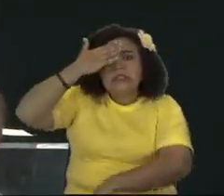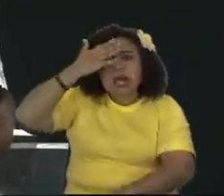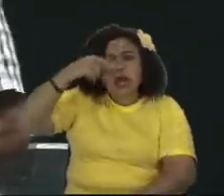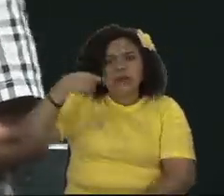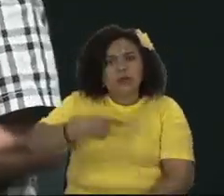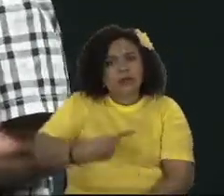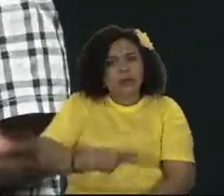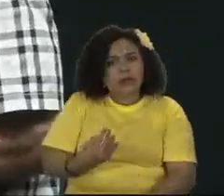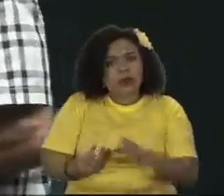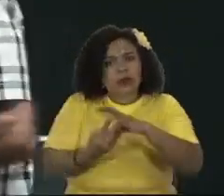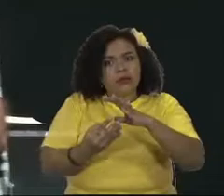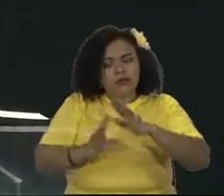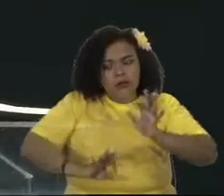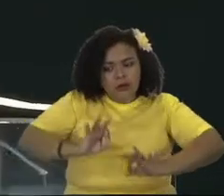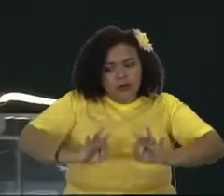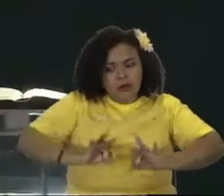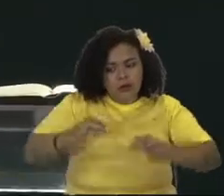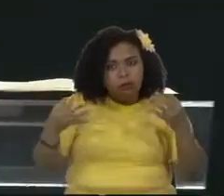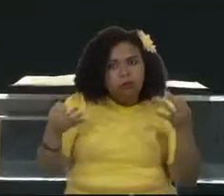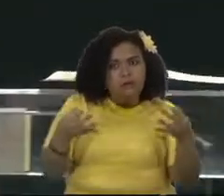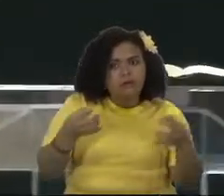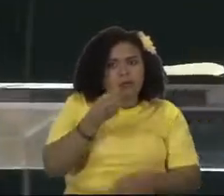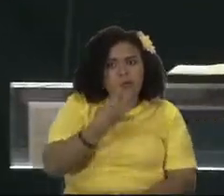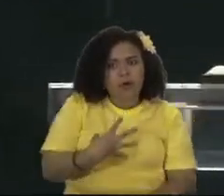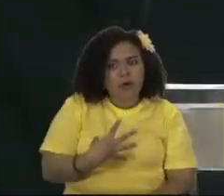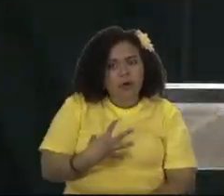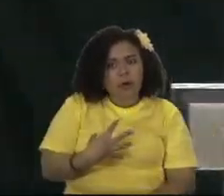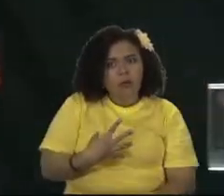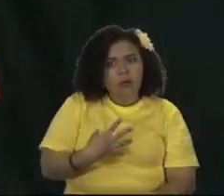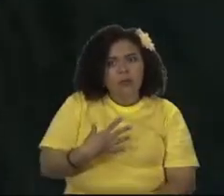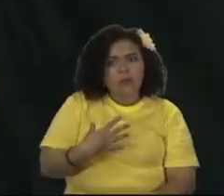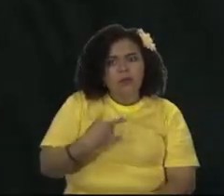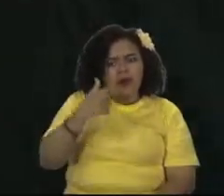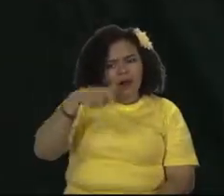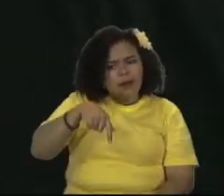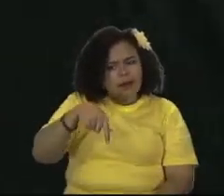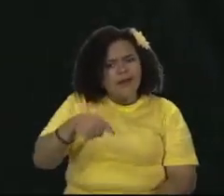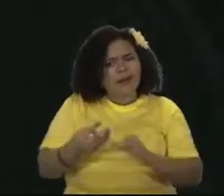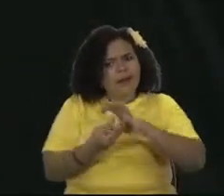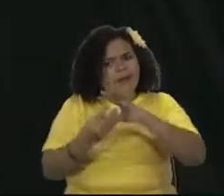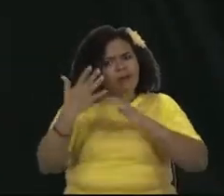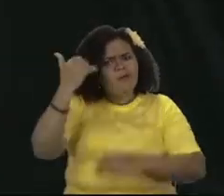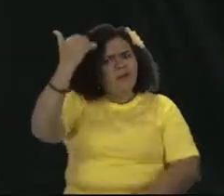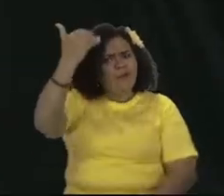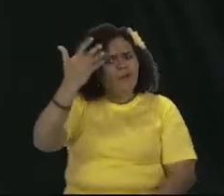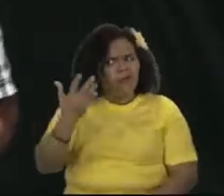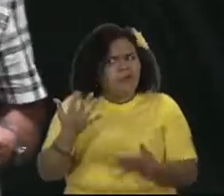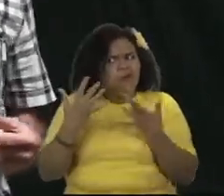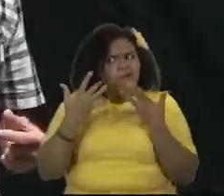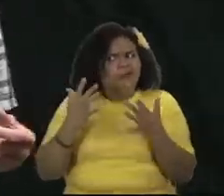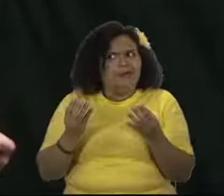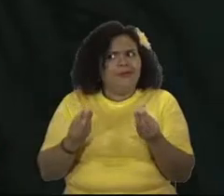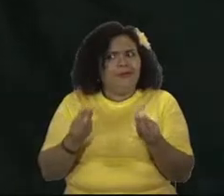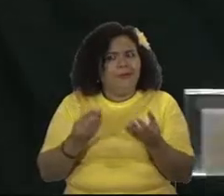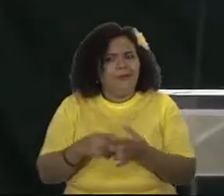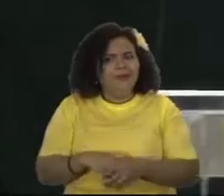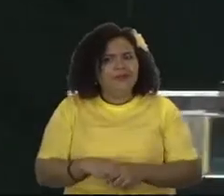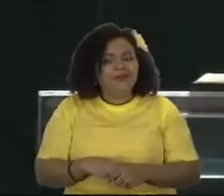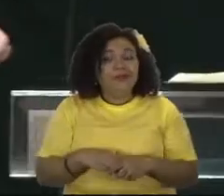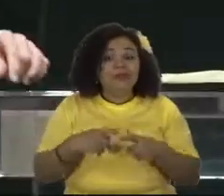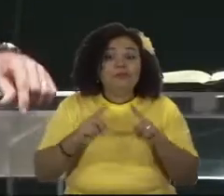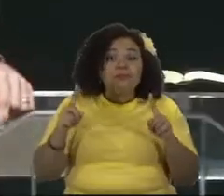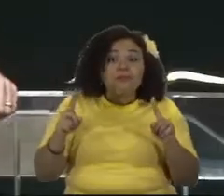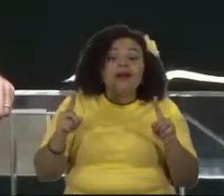Titus chapter 2, in everything we must tell about